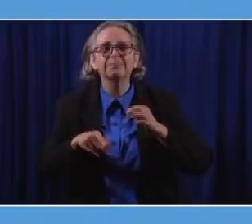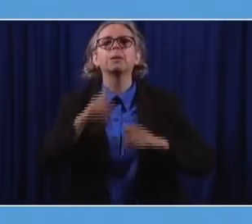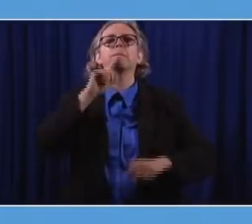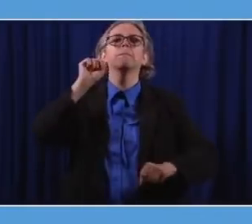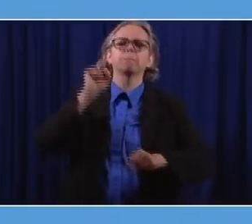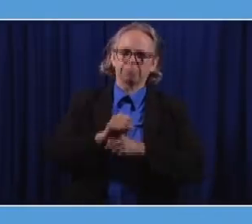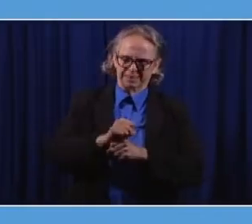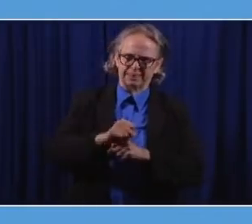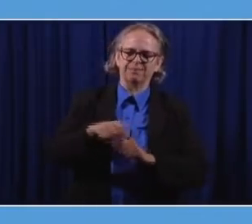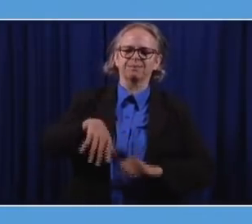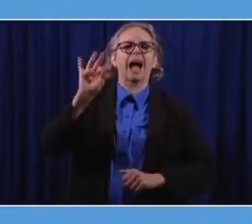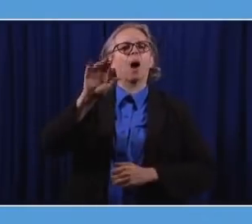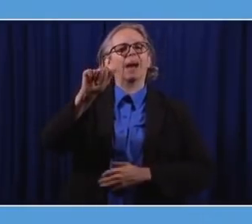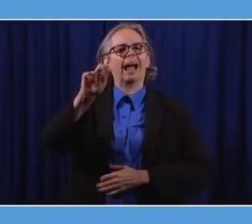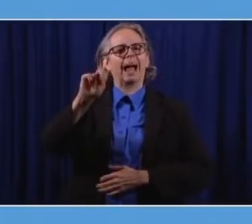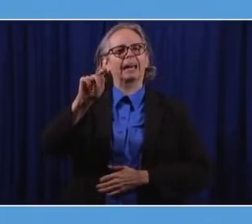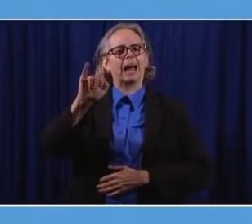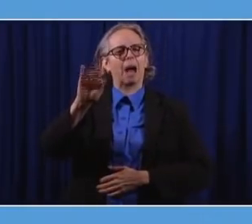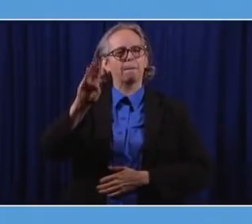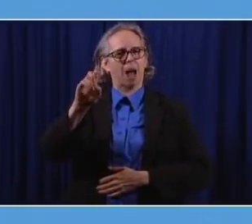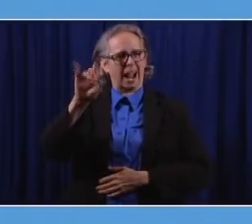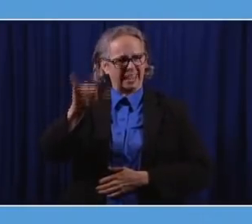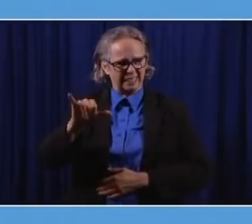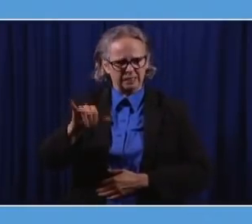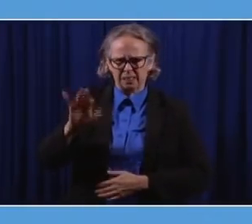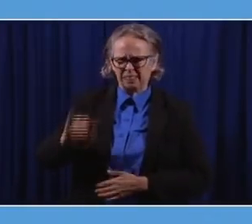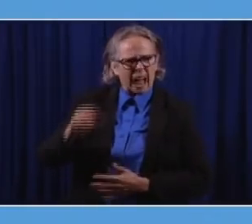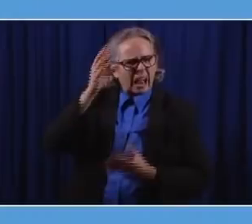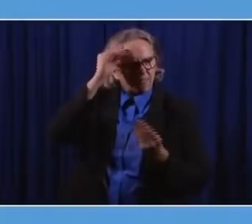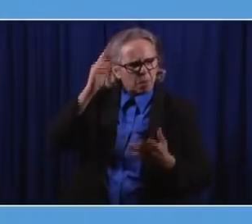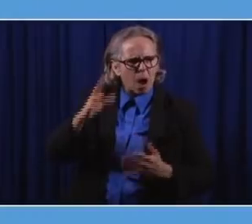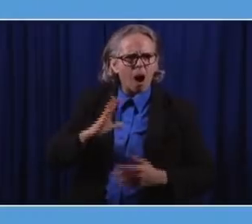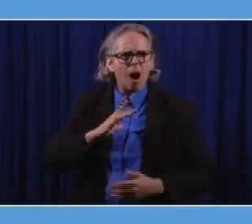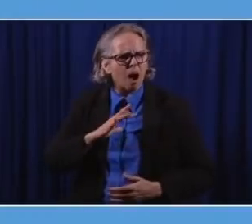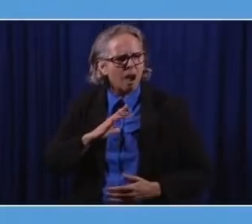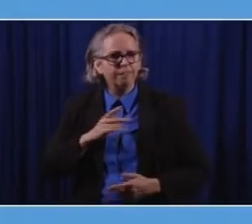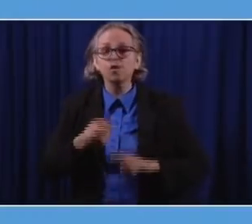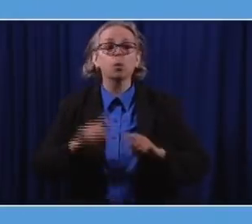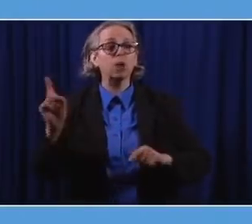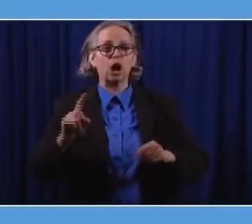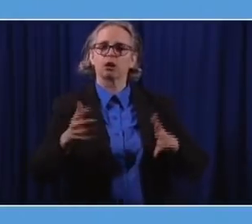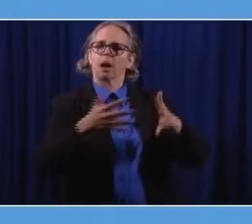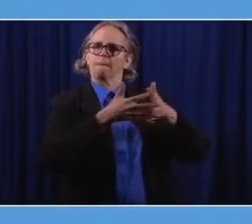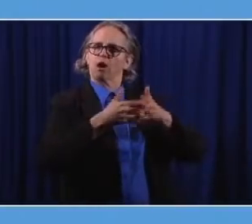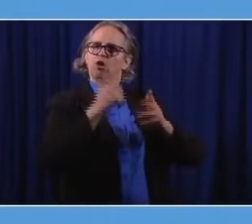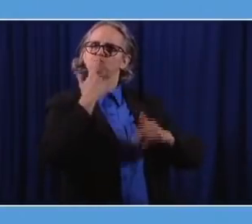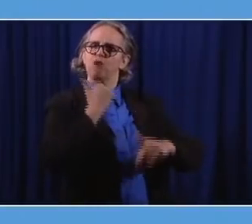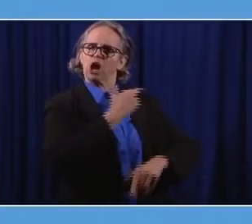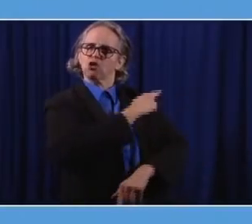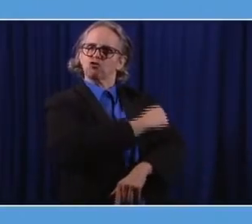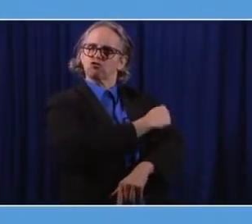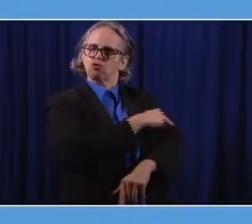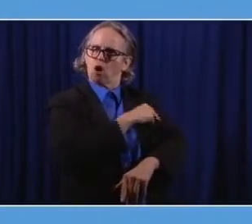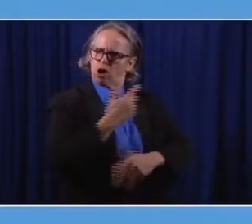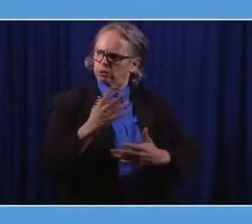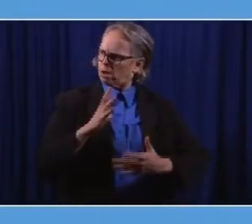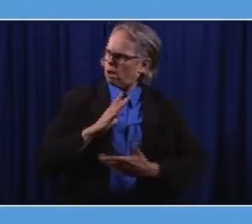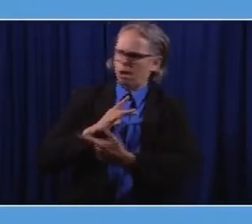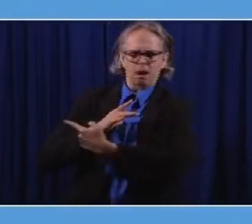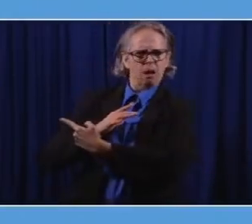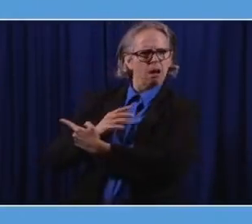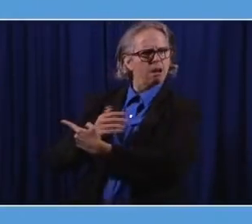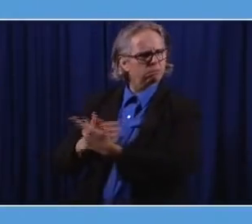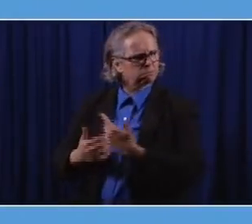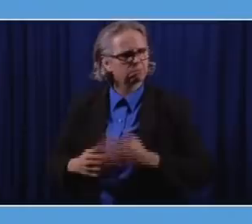is reported from the American Red Cross. Since June, the American Red Cross has been testing all blood, plasma, and